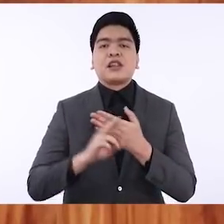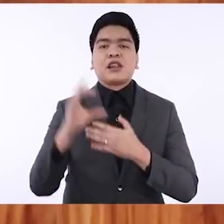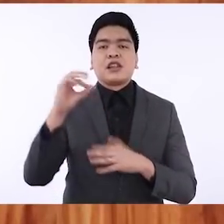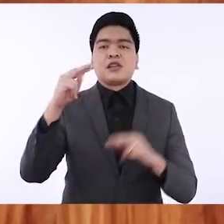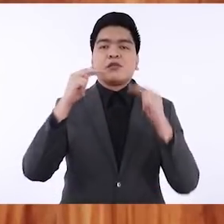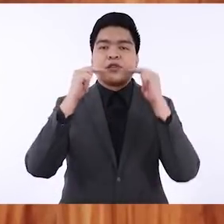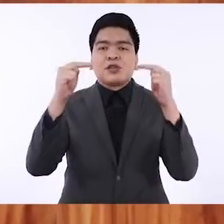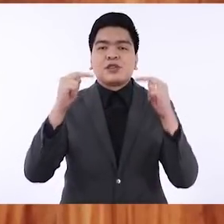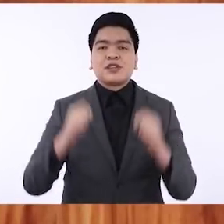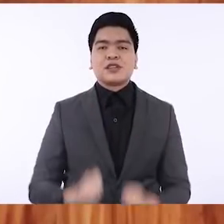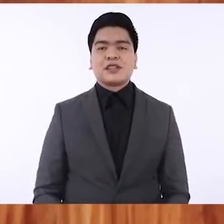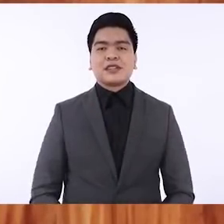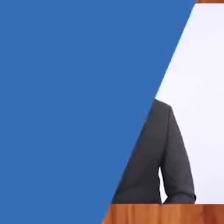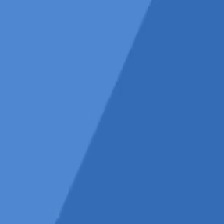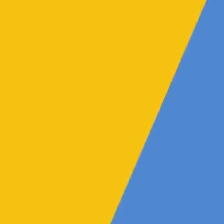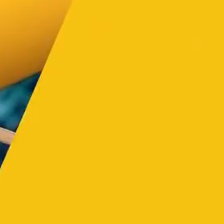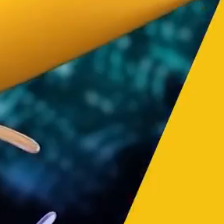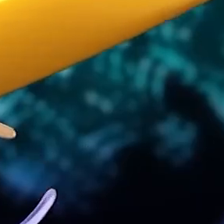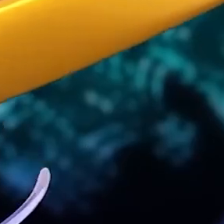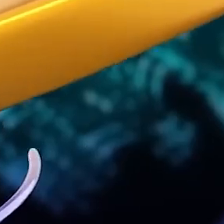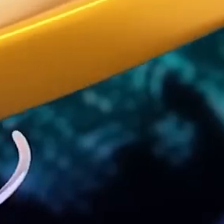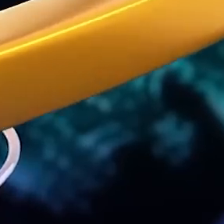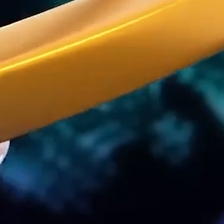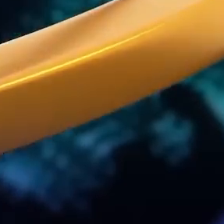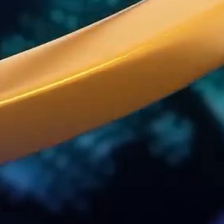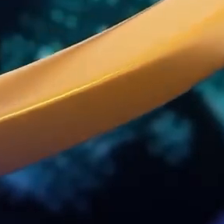when CFO News returns.